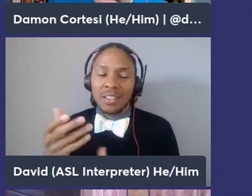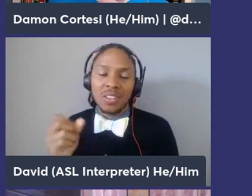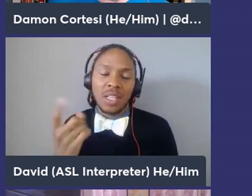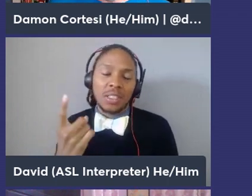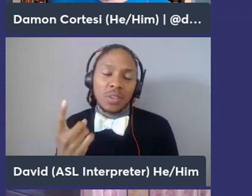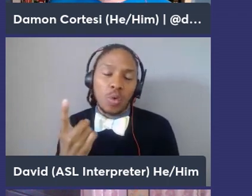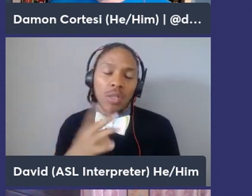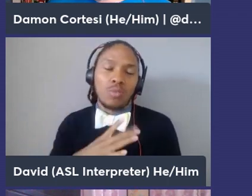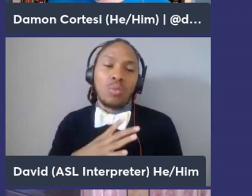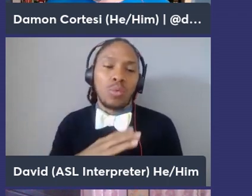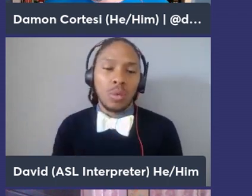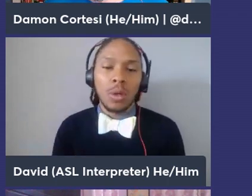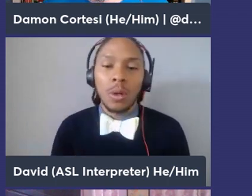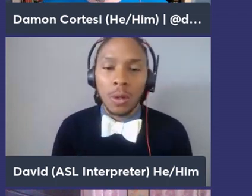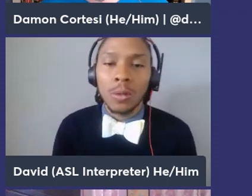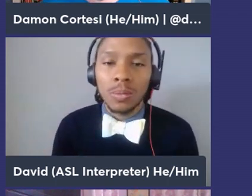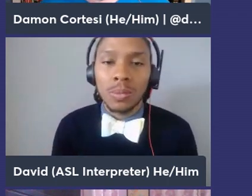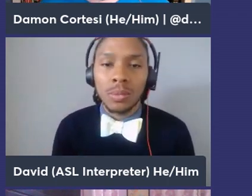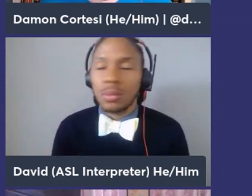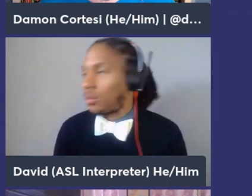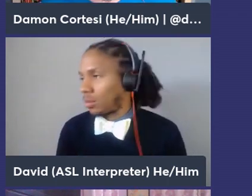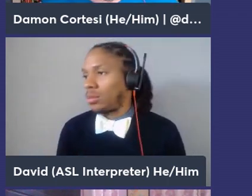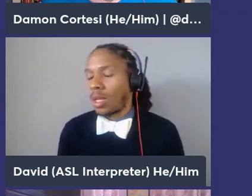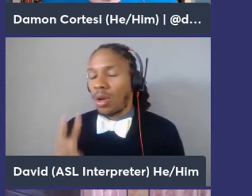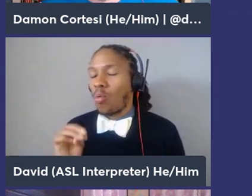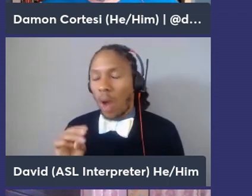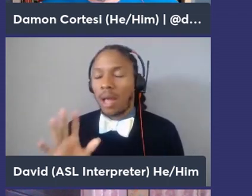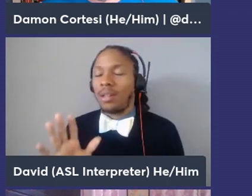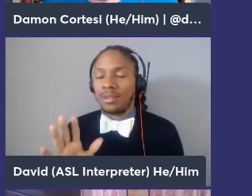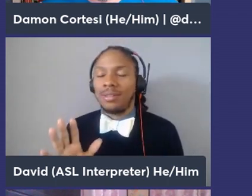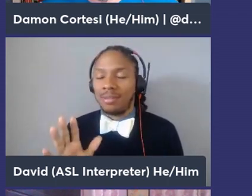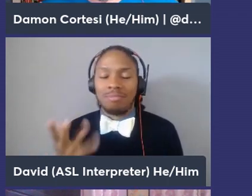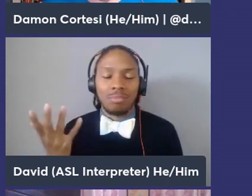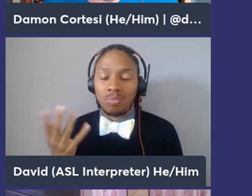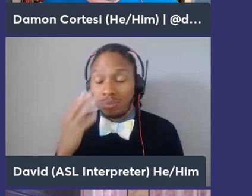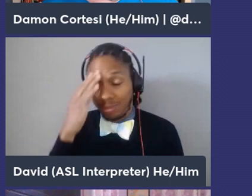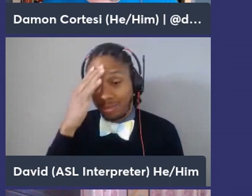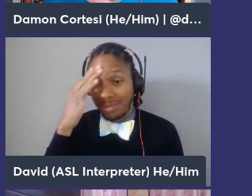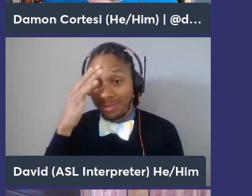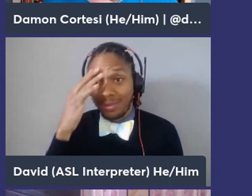So Wow, that is super exciting.